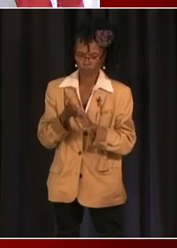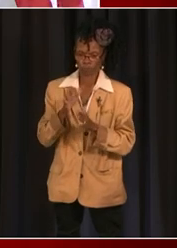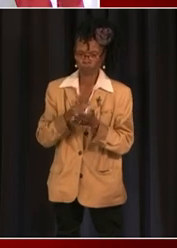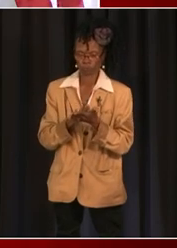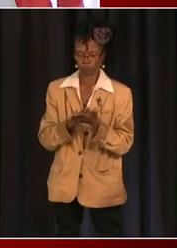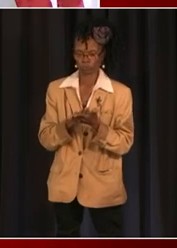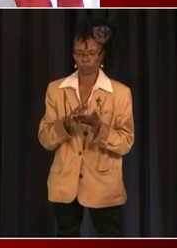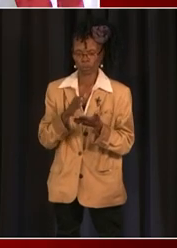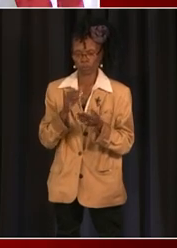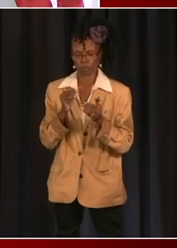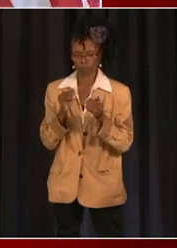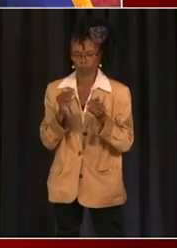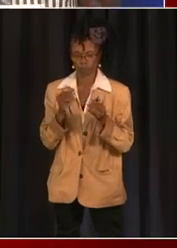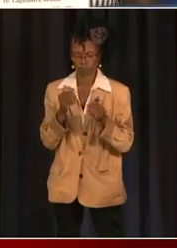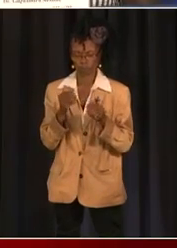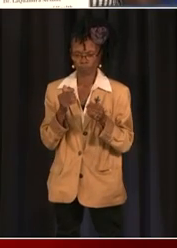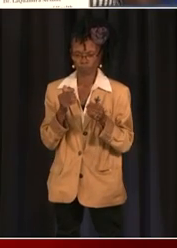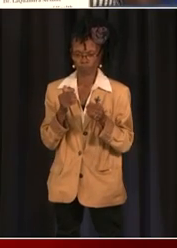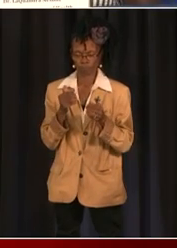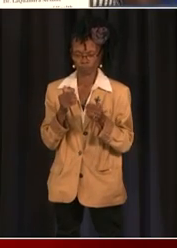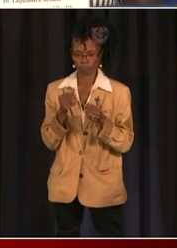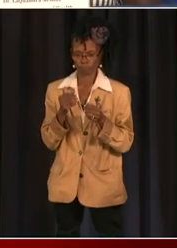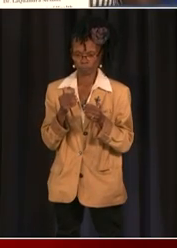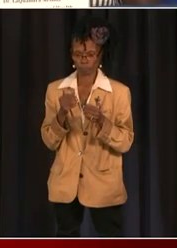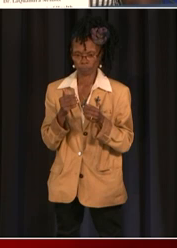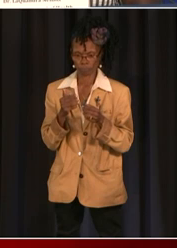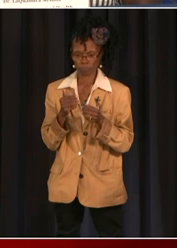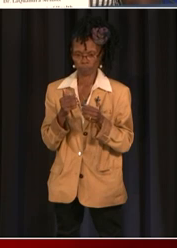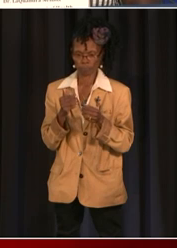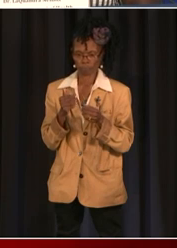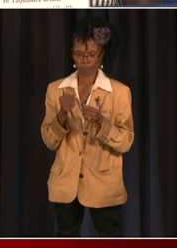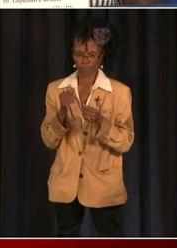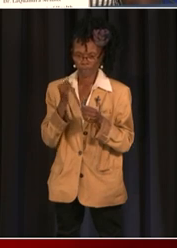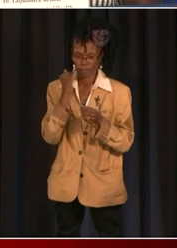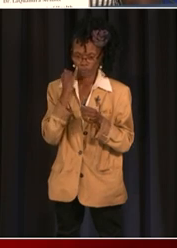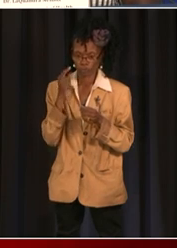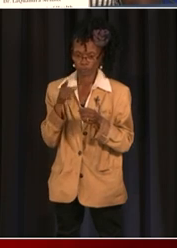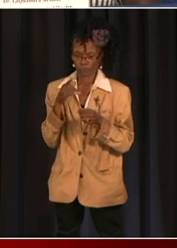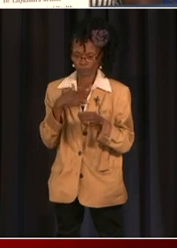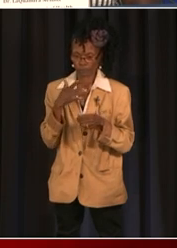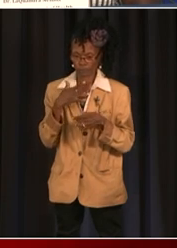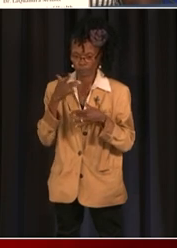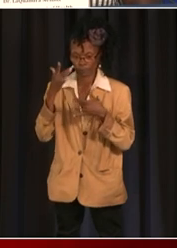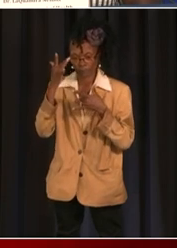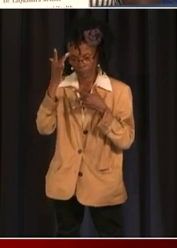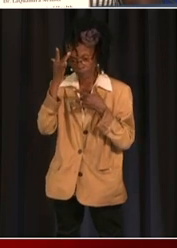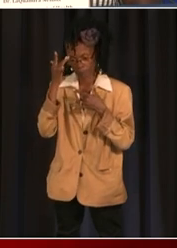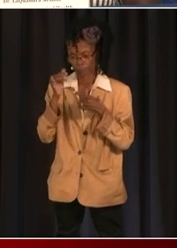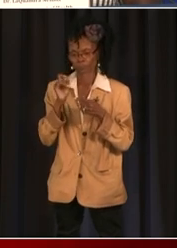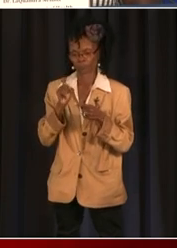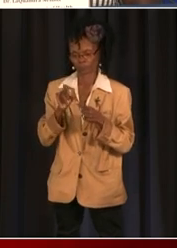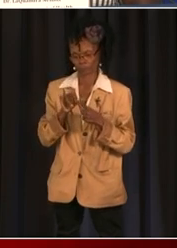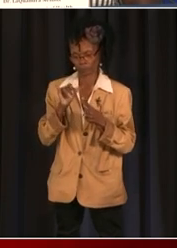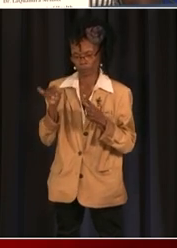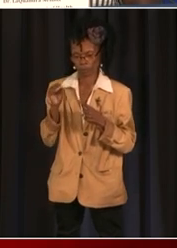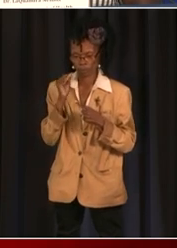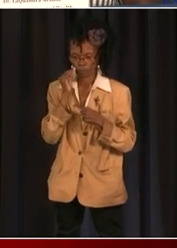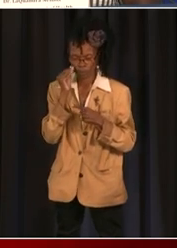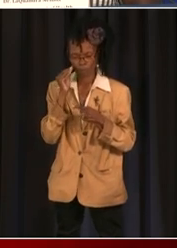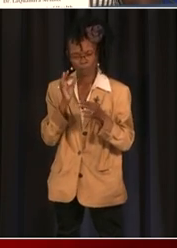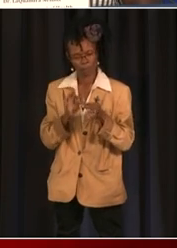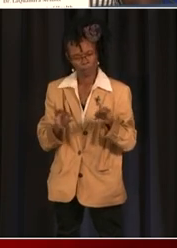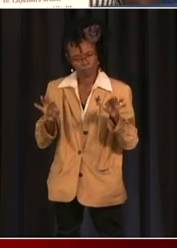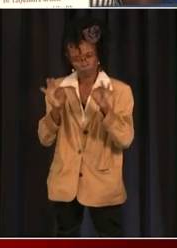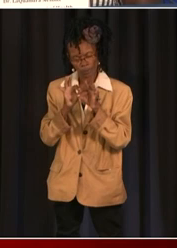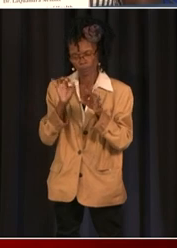our success in being able to do that is having everyone stay home if you're sick. It's been an important message for